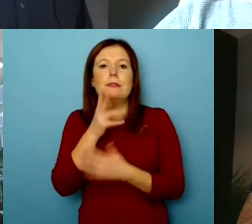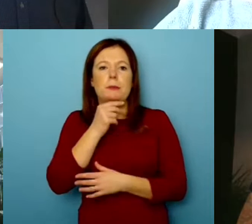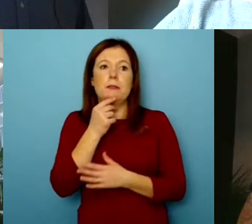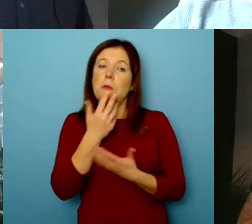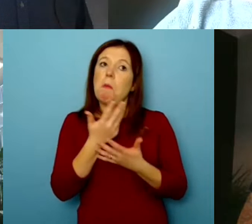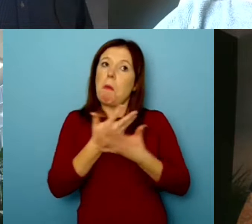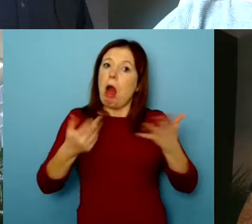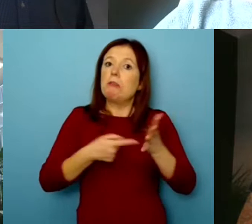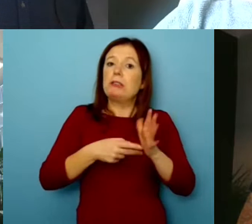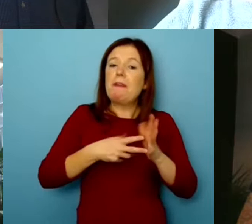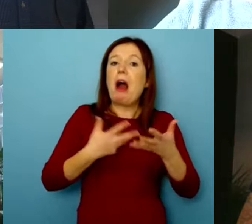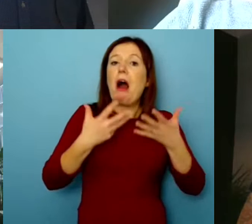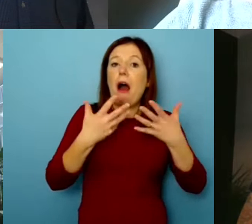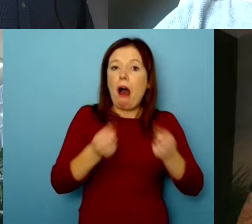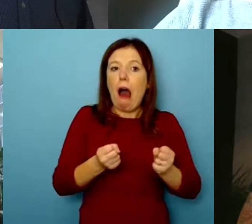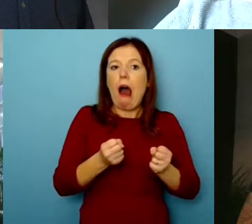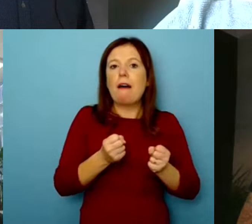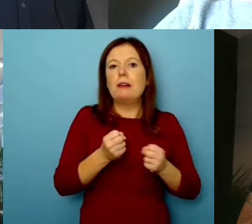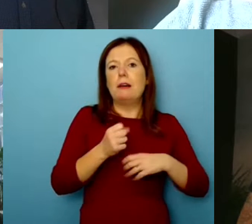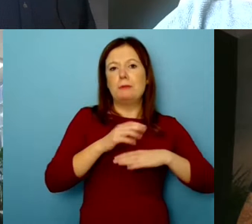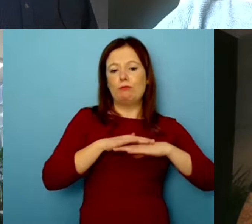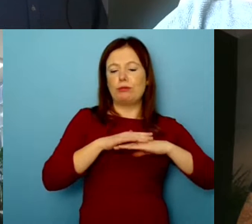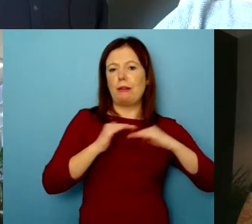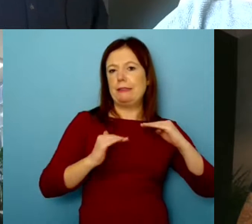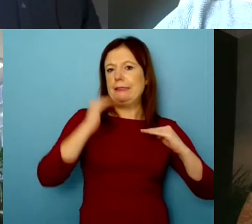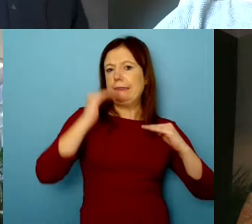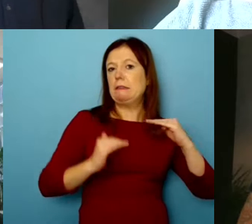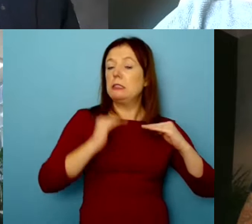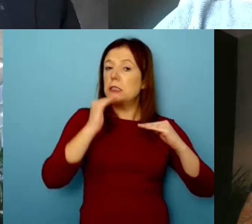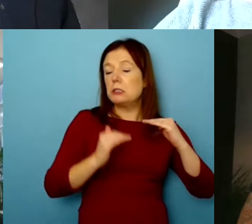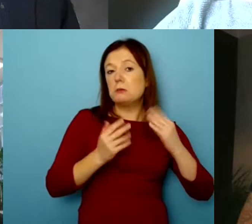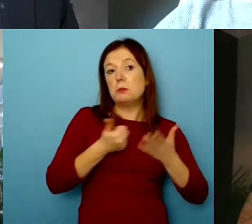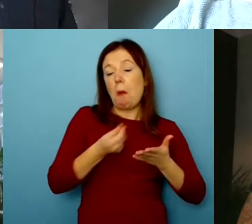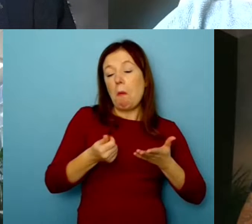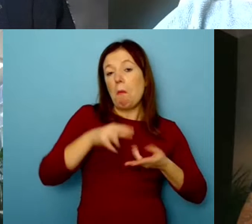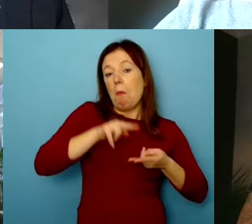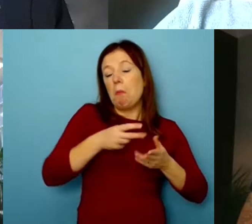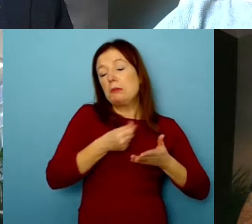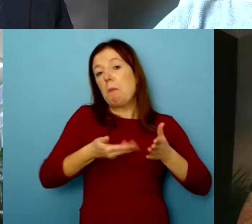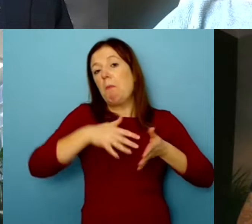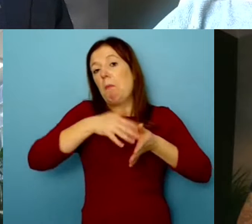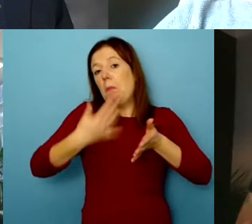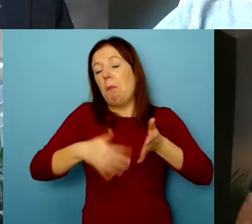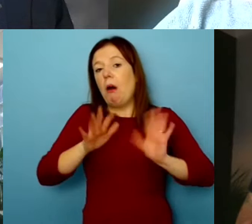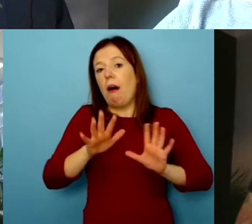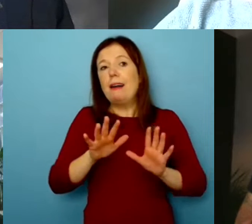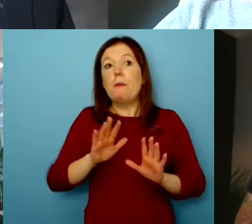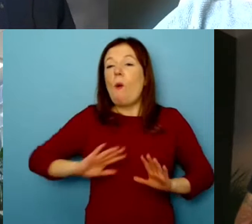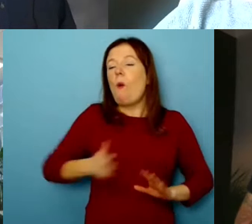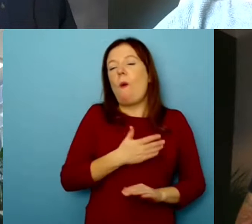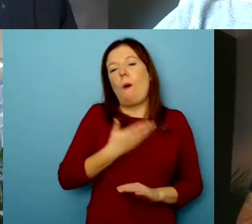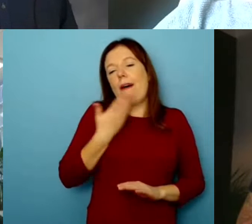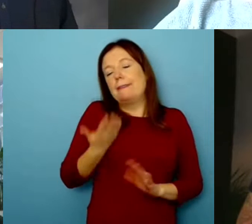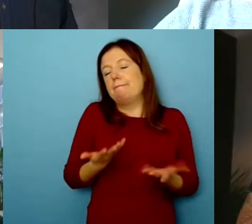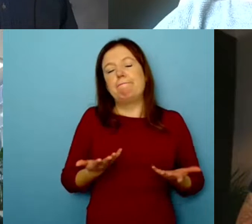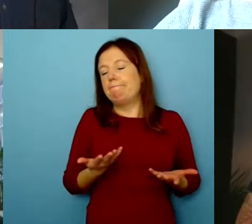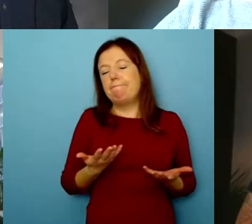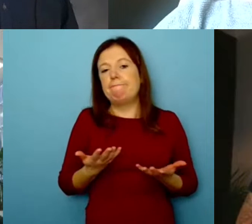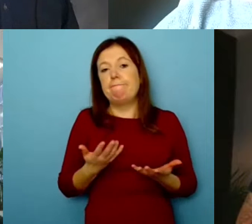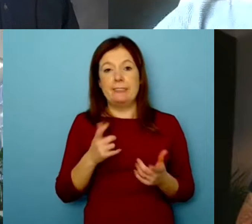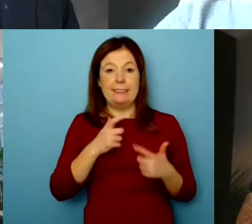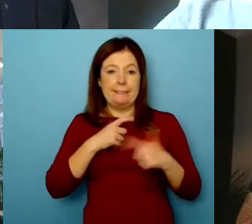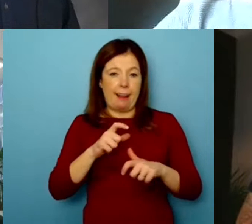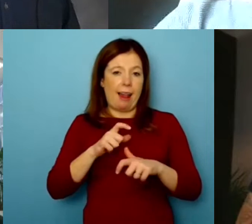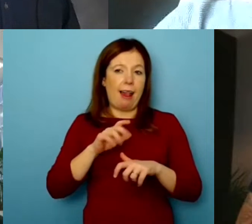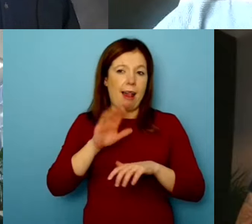TVs, and those TVs are all different price points. So yes, we're still working on that text-to-speech, and